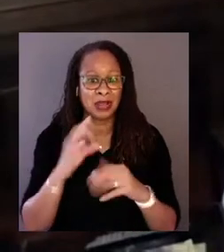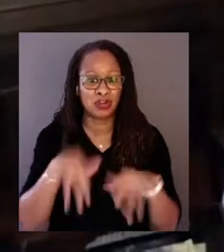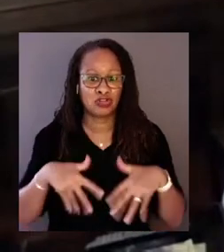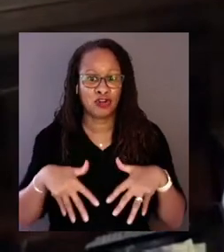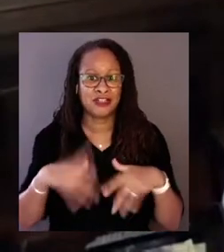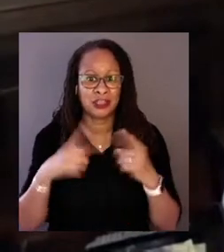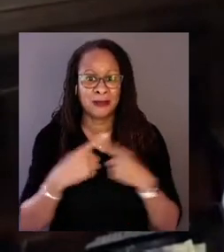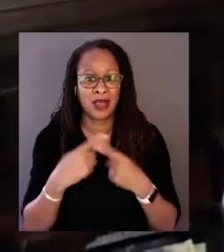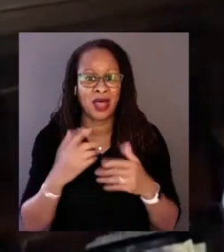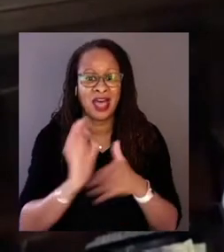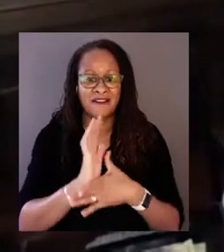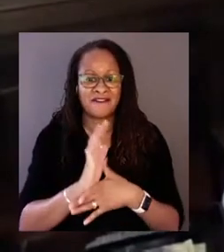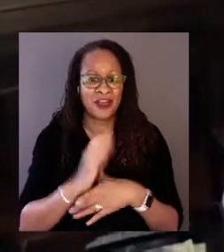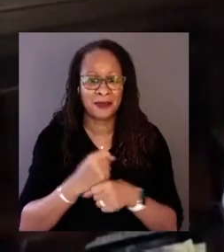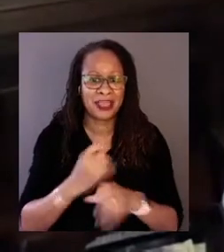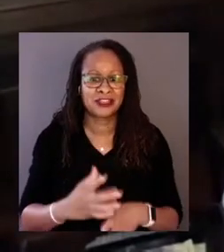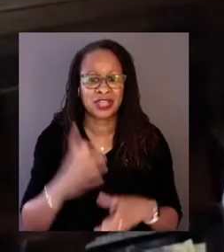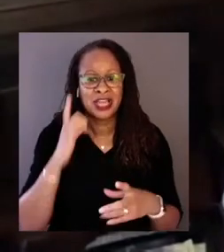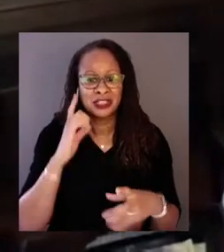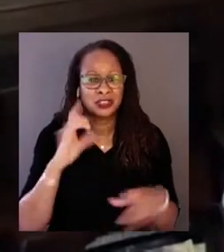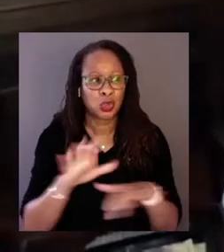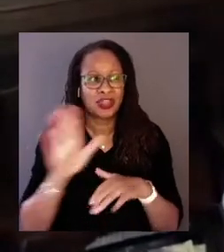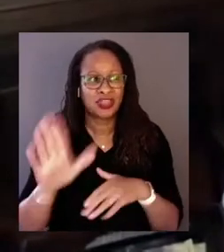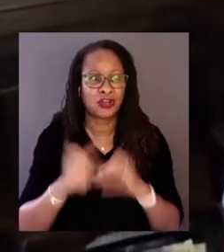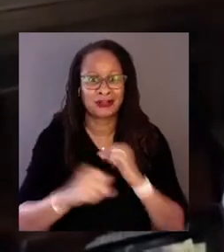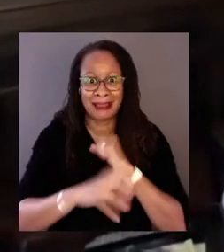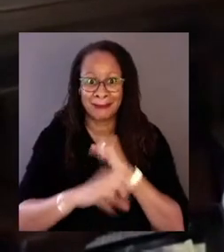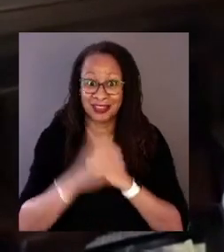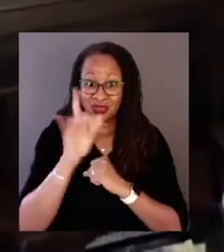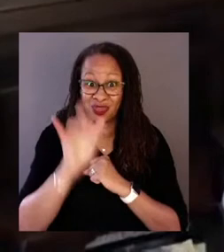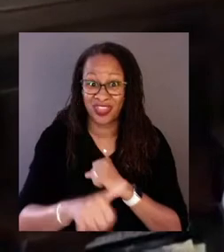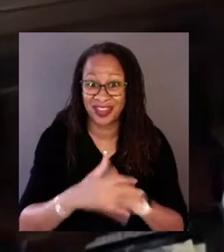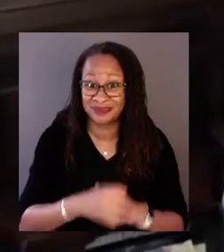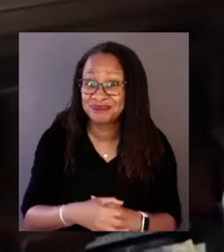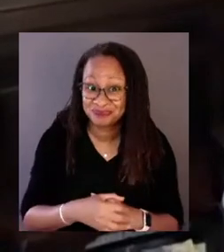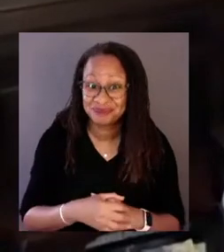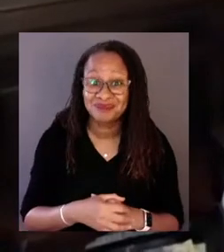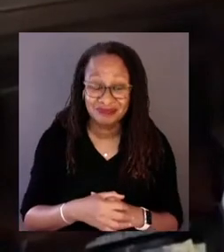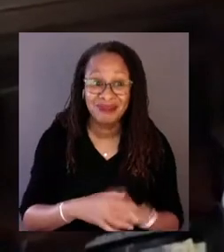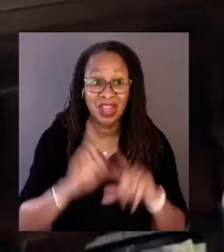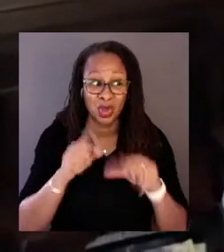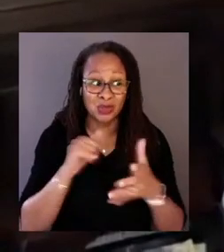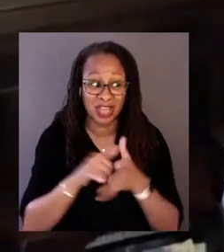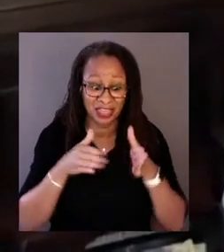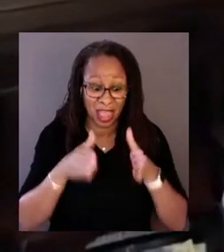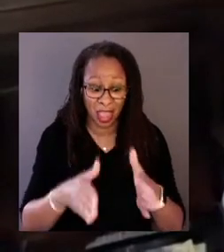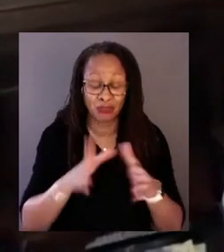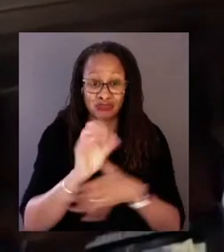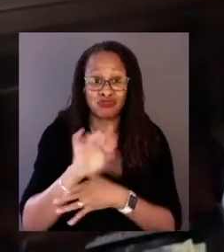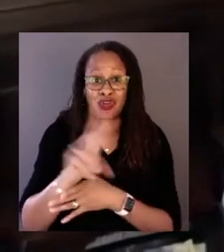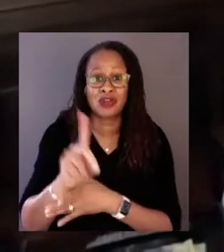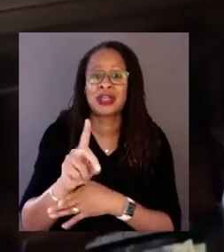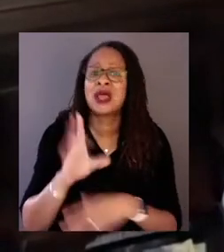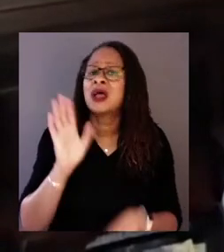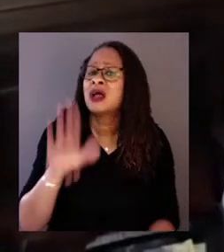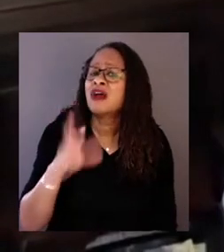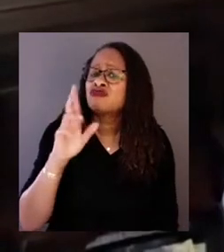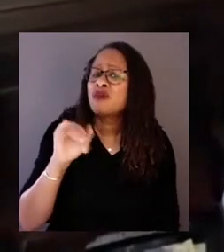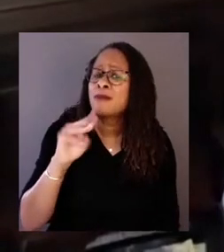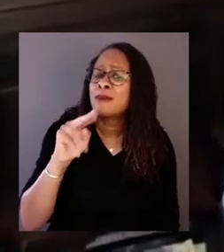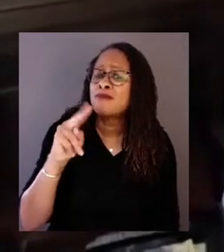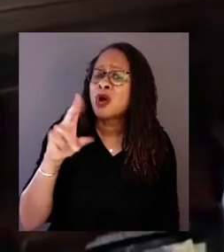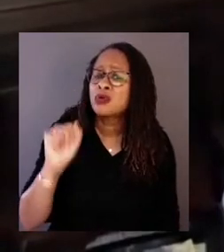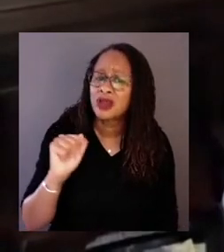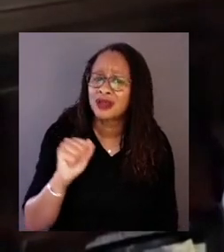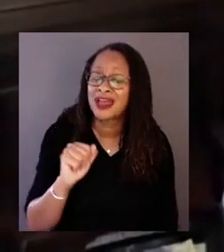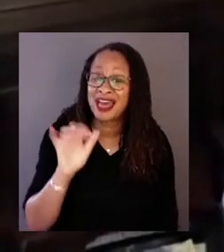to do their campaigns, you know, and go down that road. But I'm curious, Ramona, in terms of, you know, are those